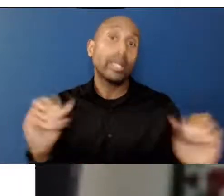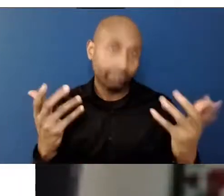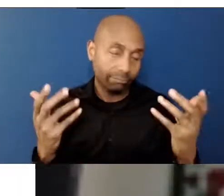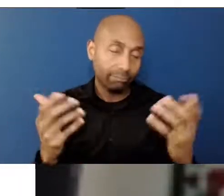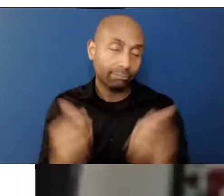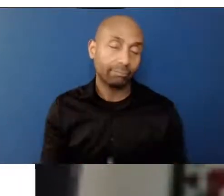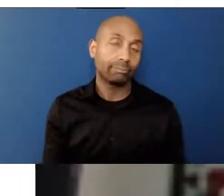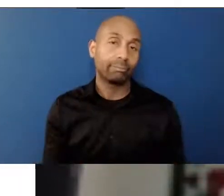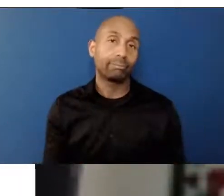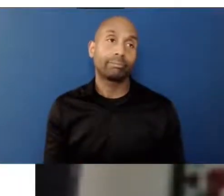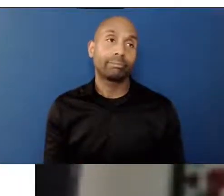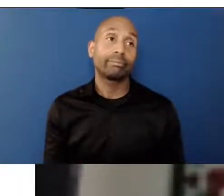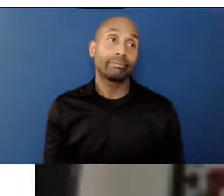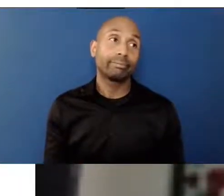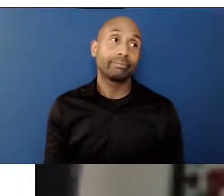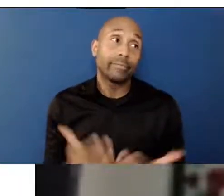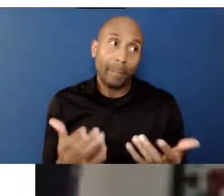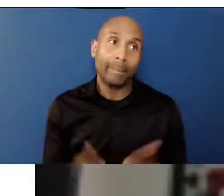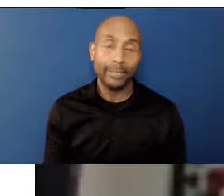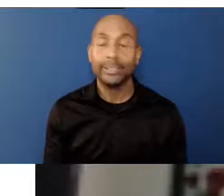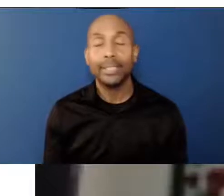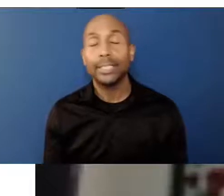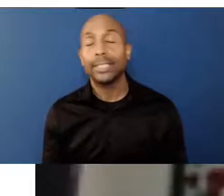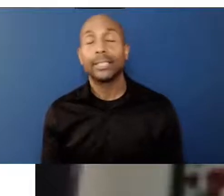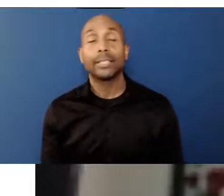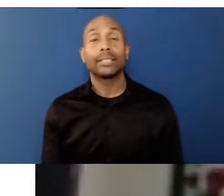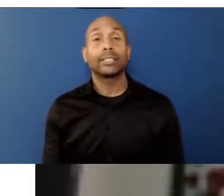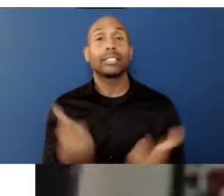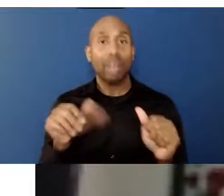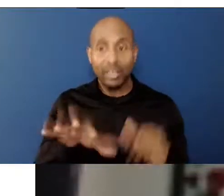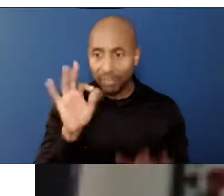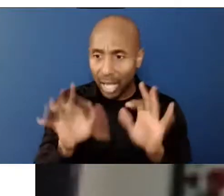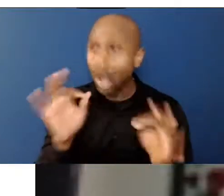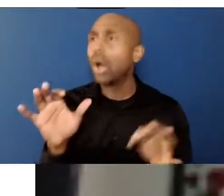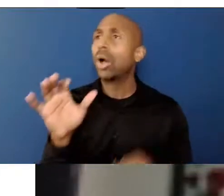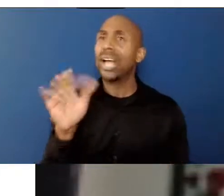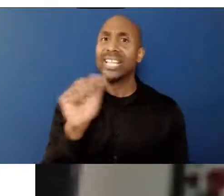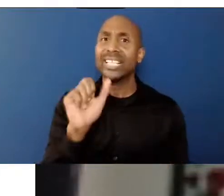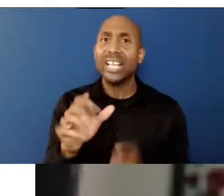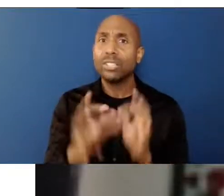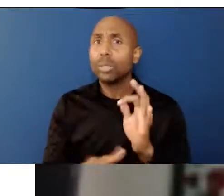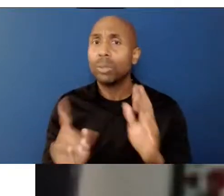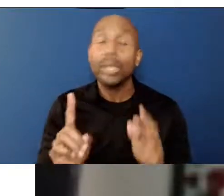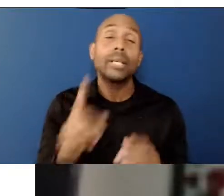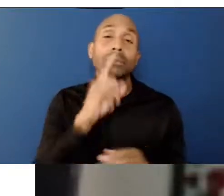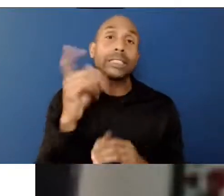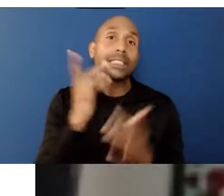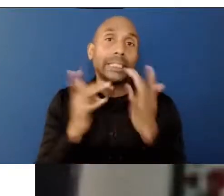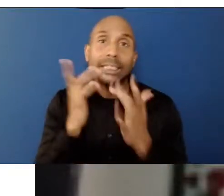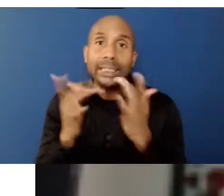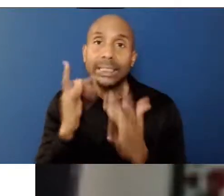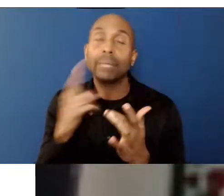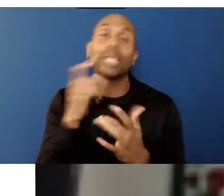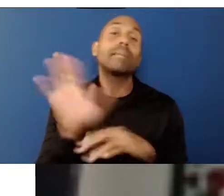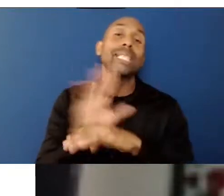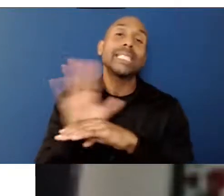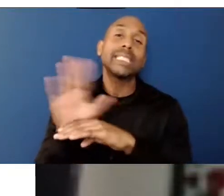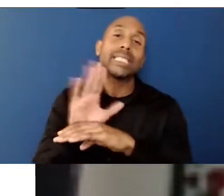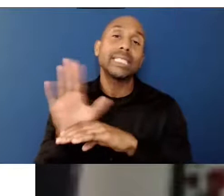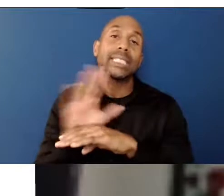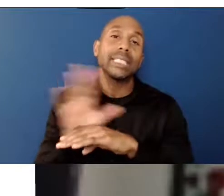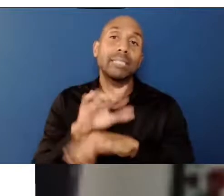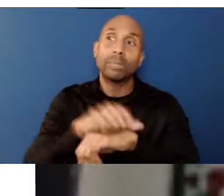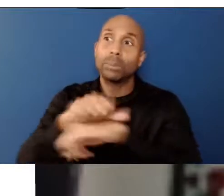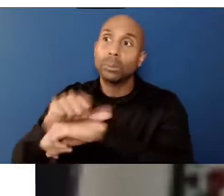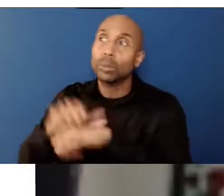be exact. And so that's something finding, because ASL interpreters are few and far between, they're so busy, being able to find